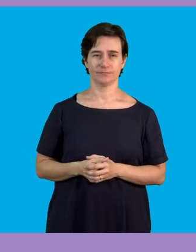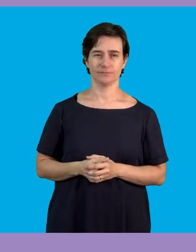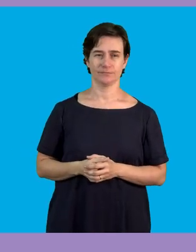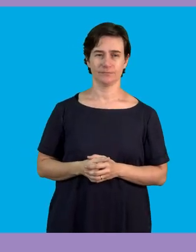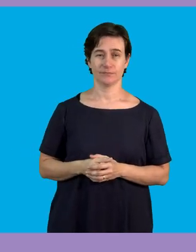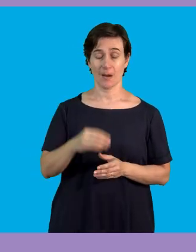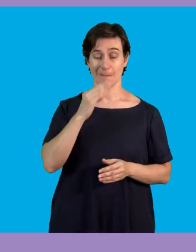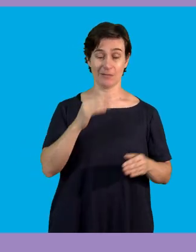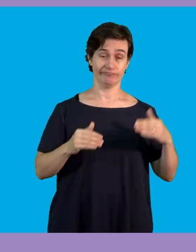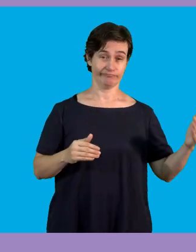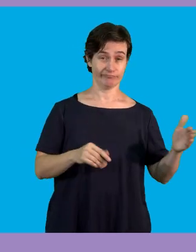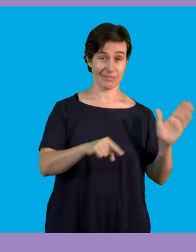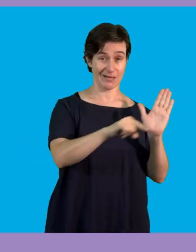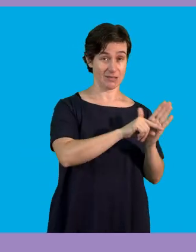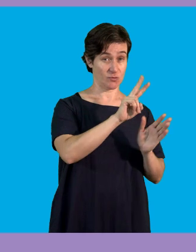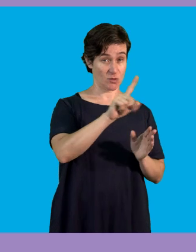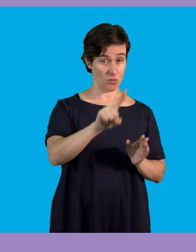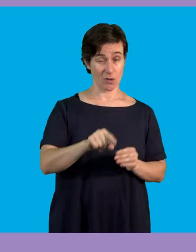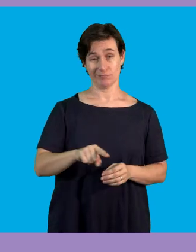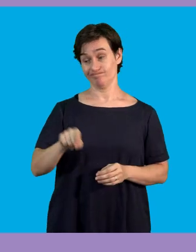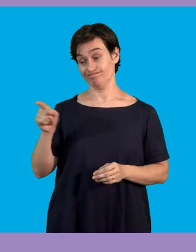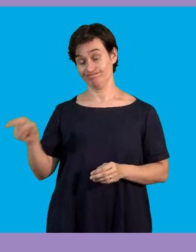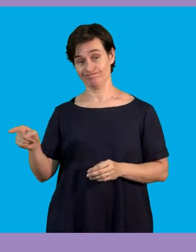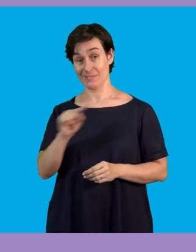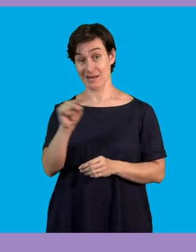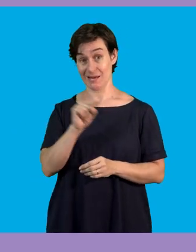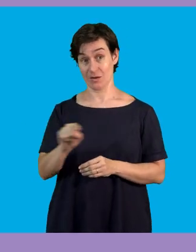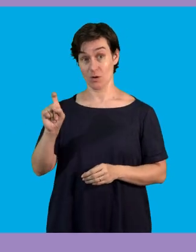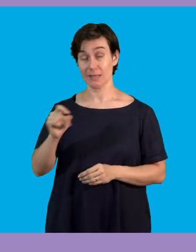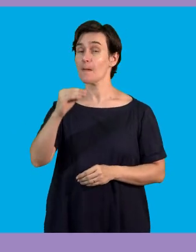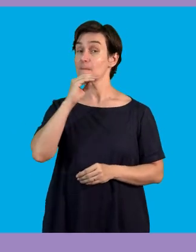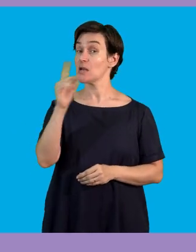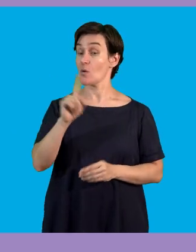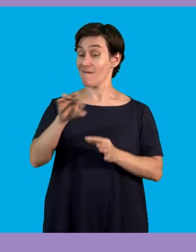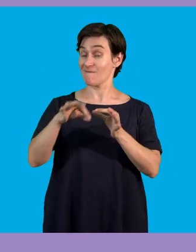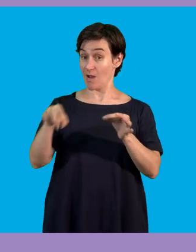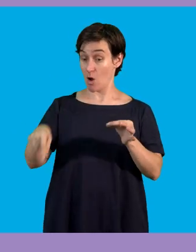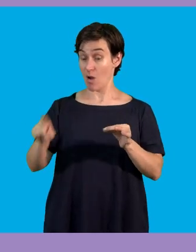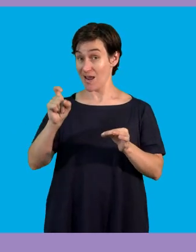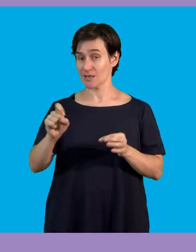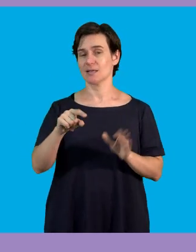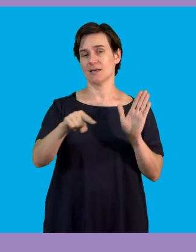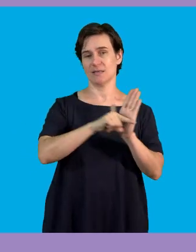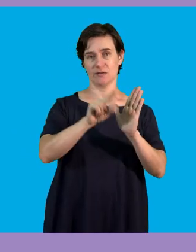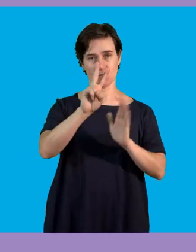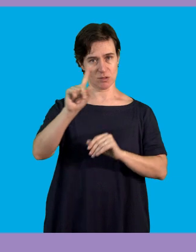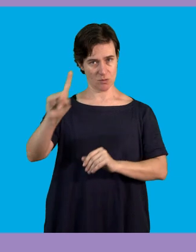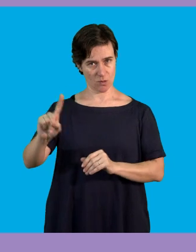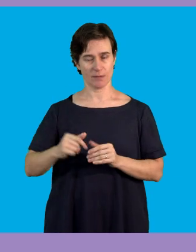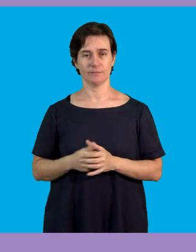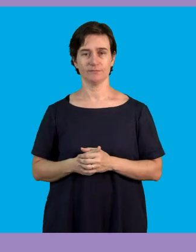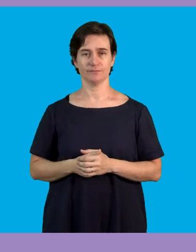we have negative 21, and on the right, we have x. Therefore, x represents